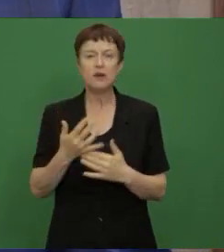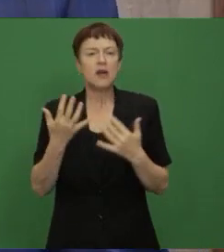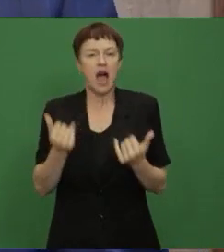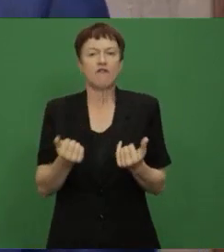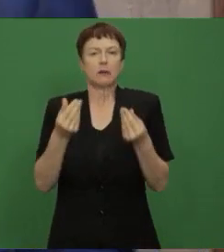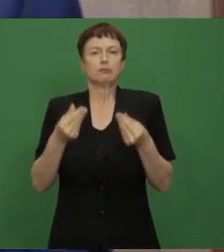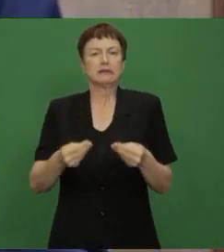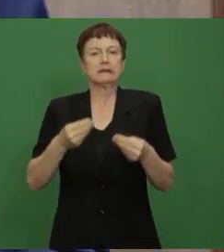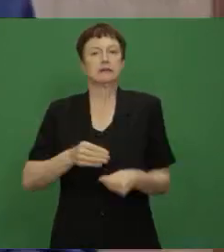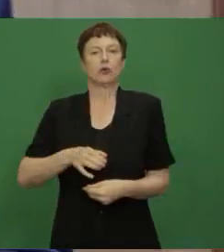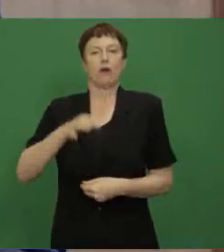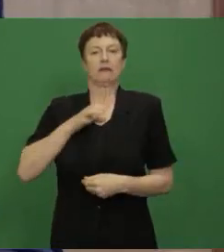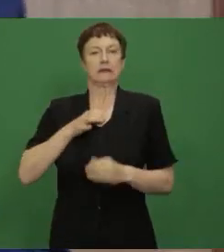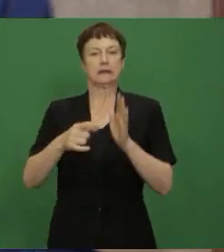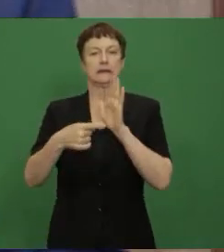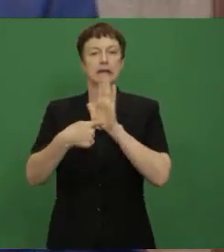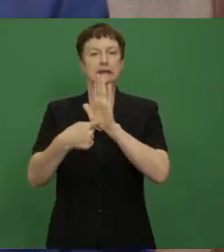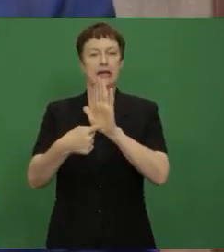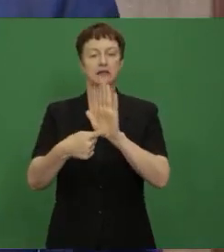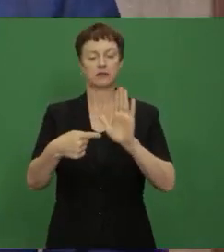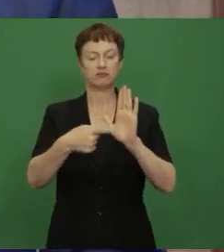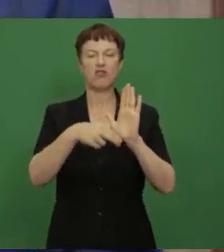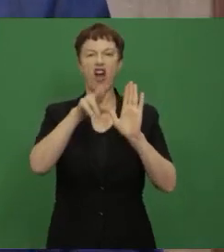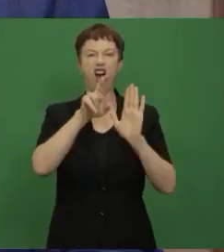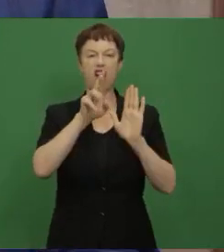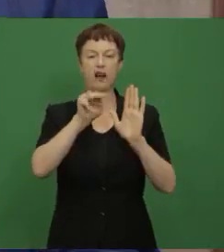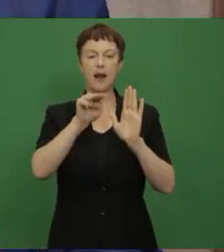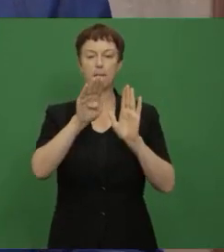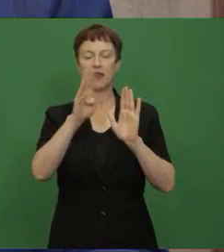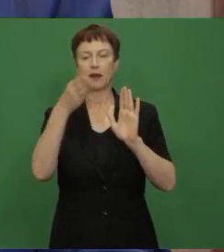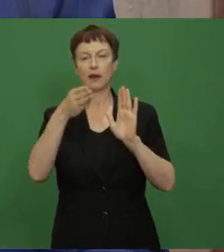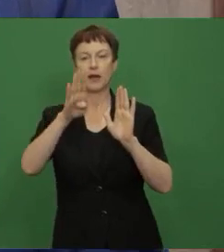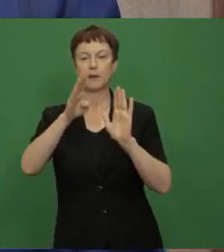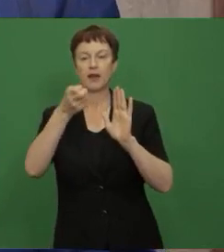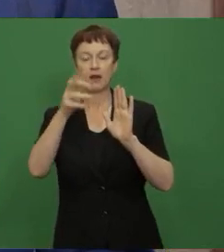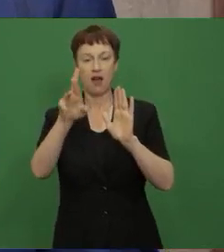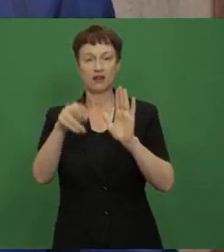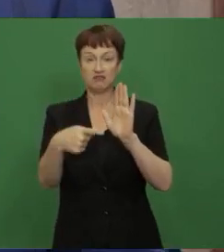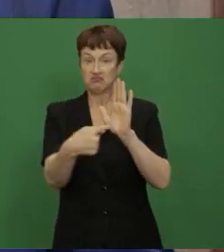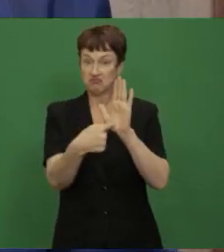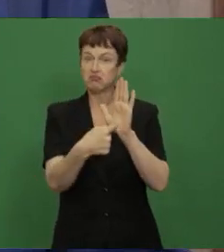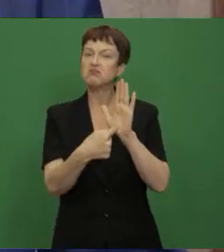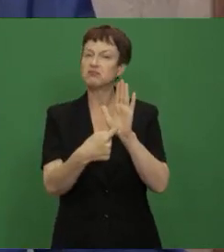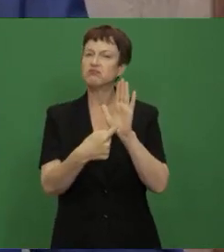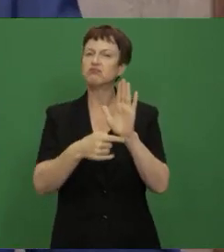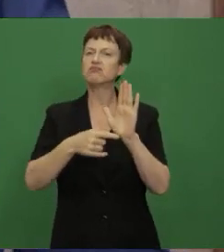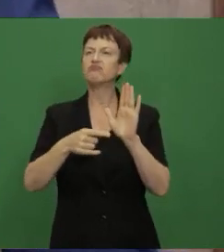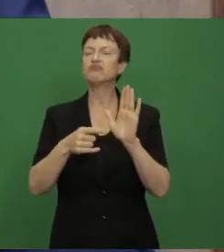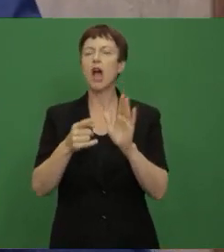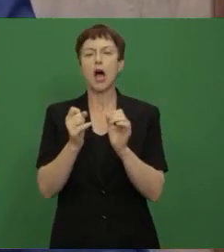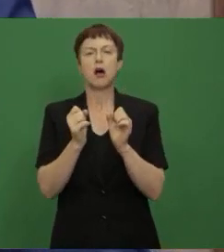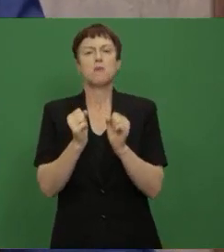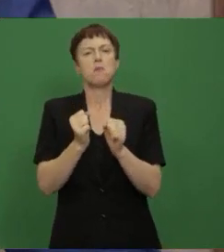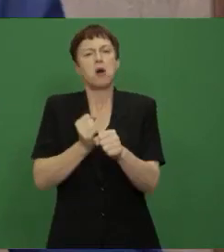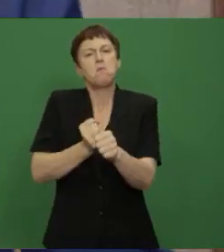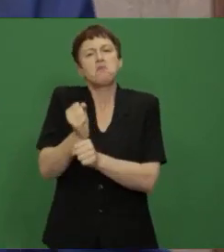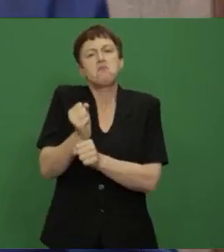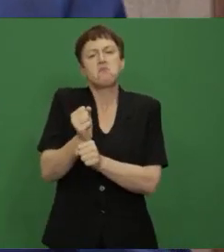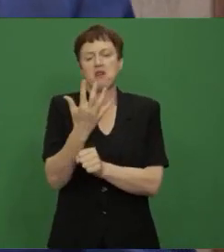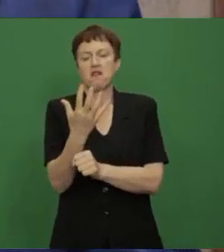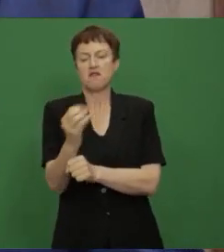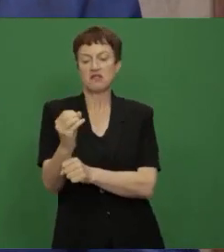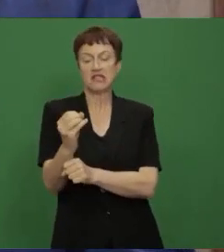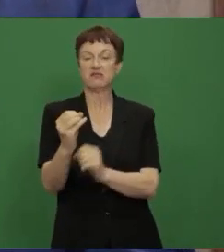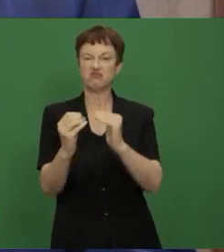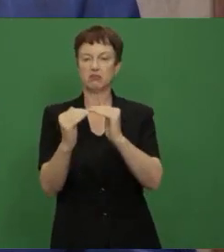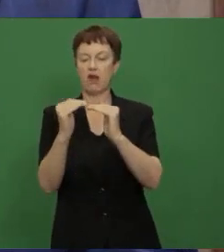Index remains significantly below the neutral level of 50 index points, broadly aligned with weakness